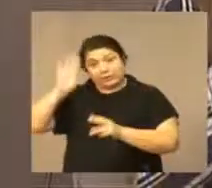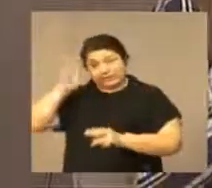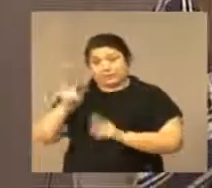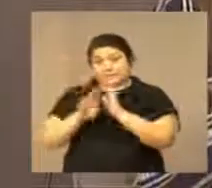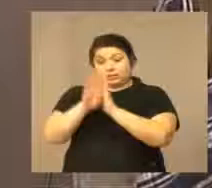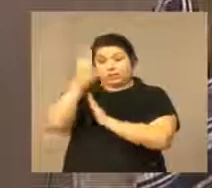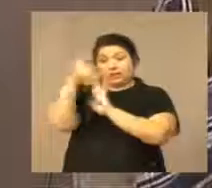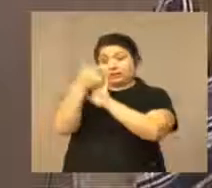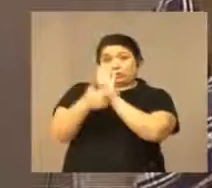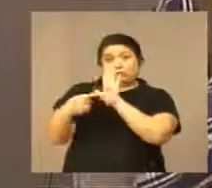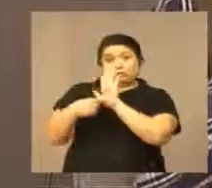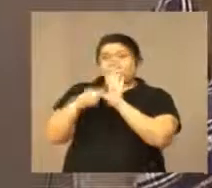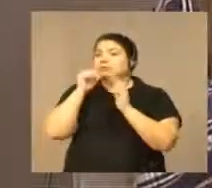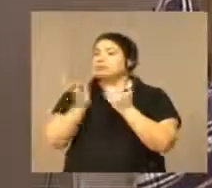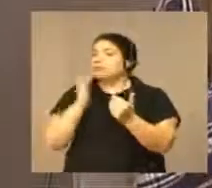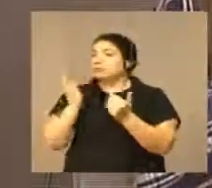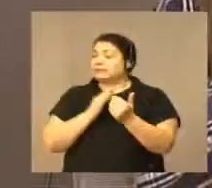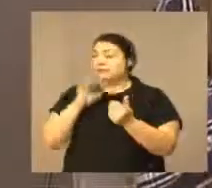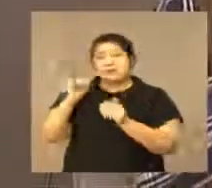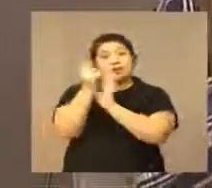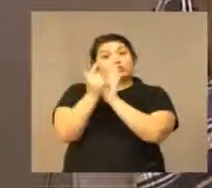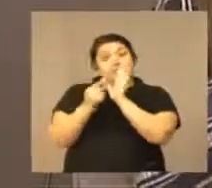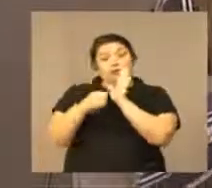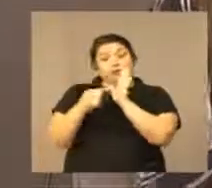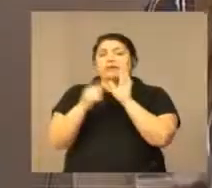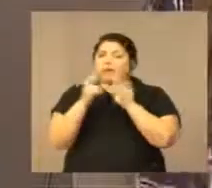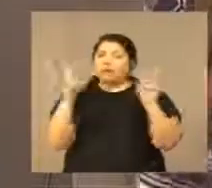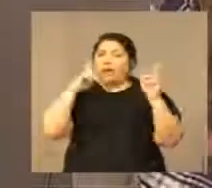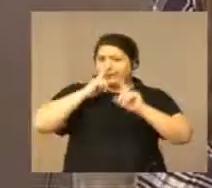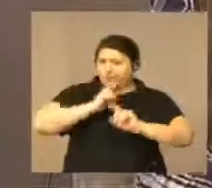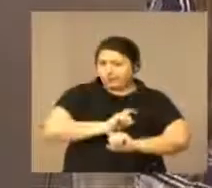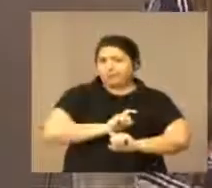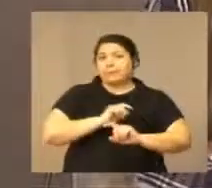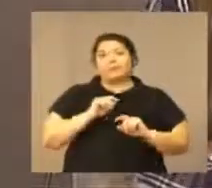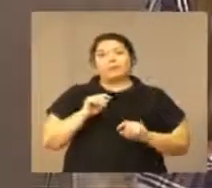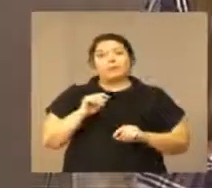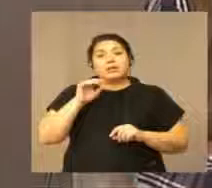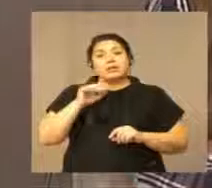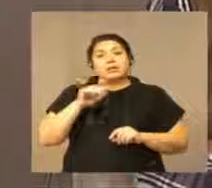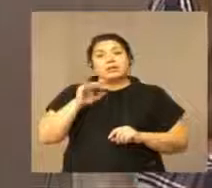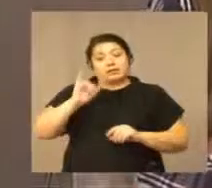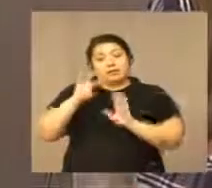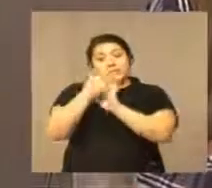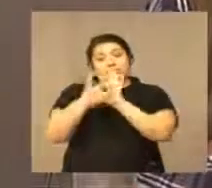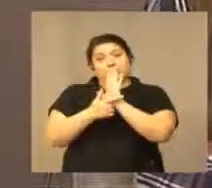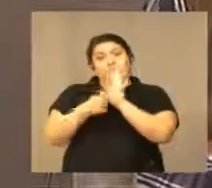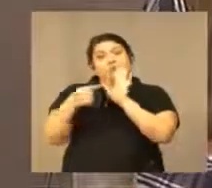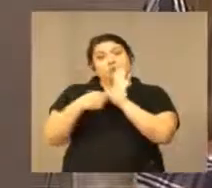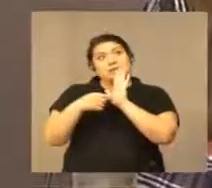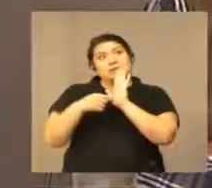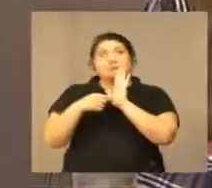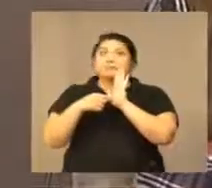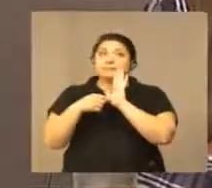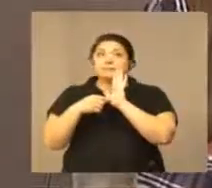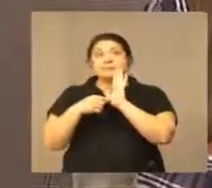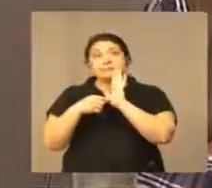be complicated legislation in that it has to, it's a very horizontal piece of legislation in that